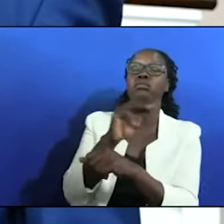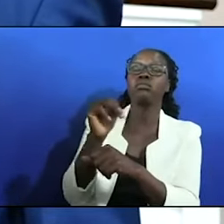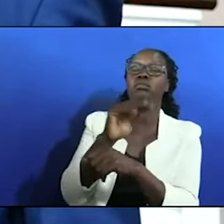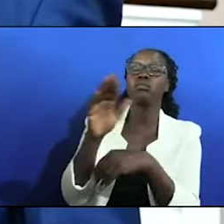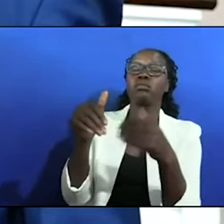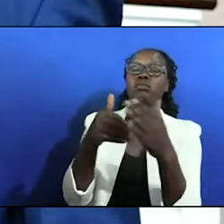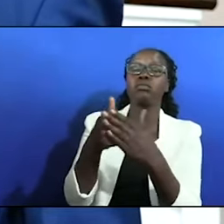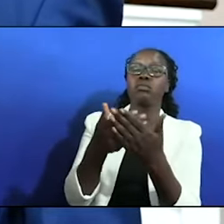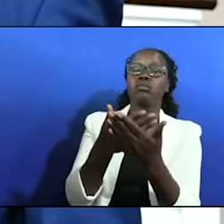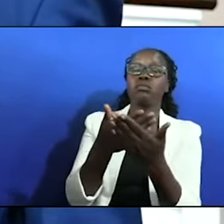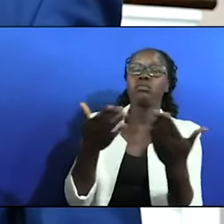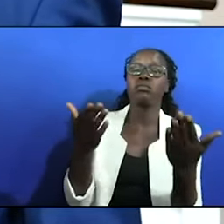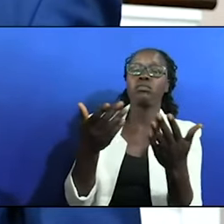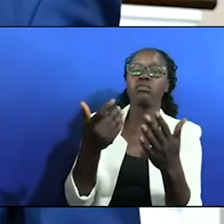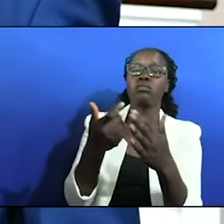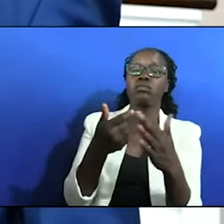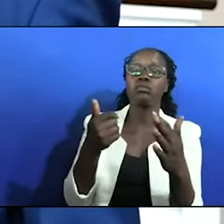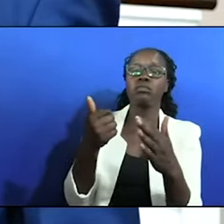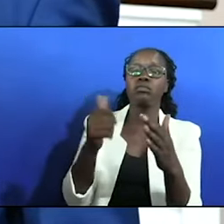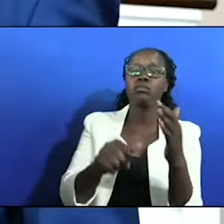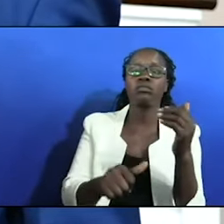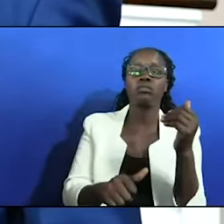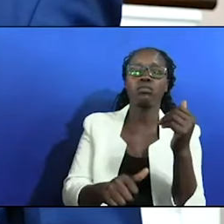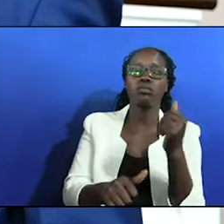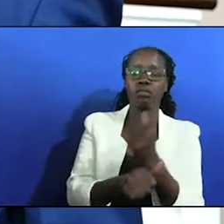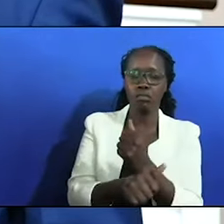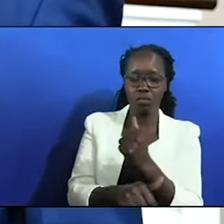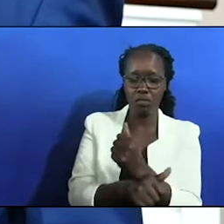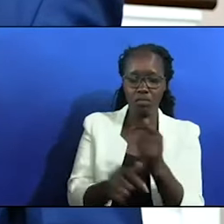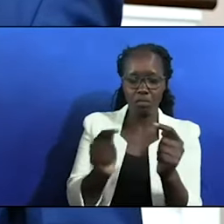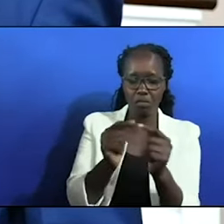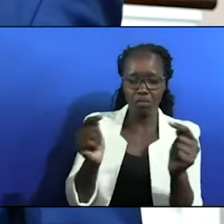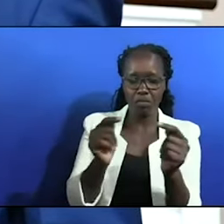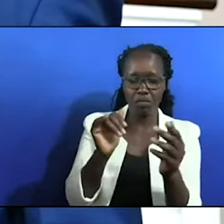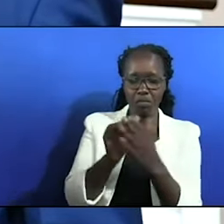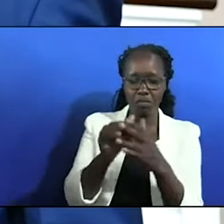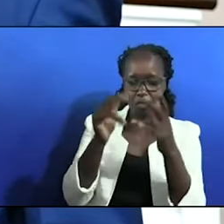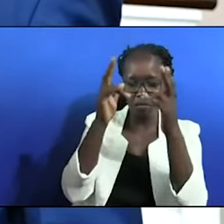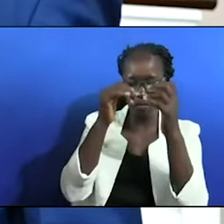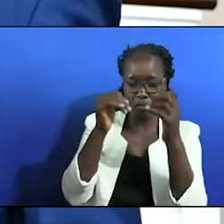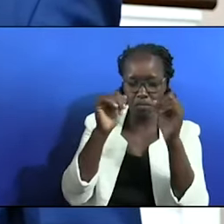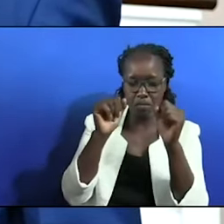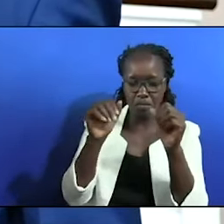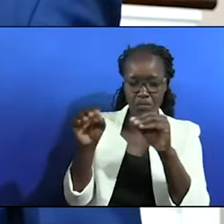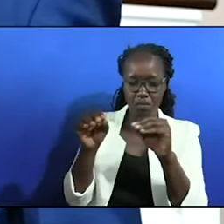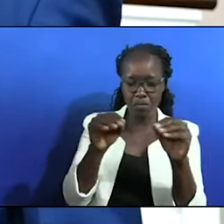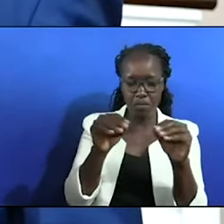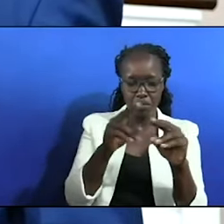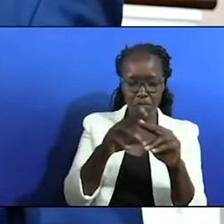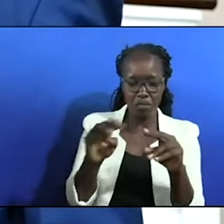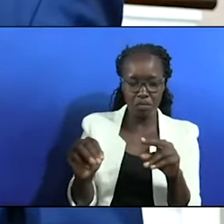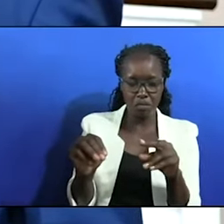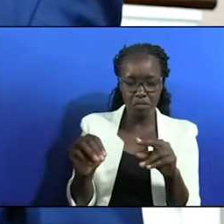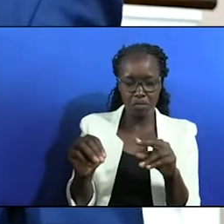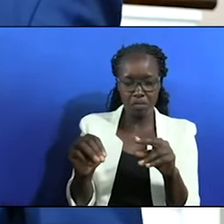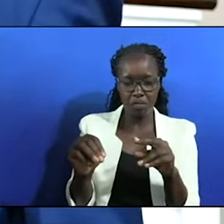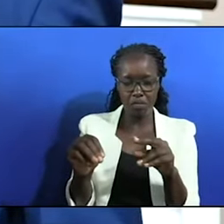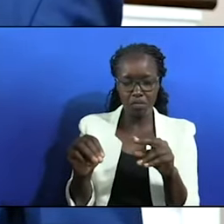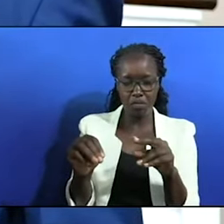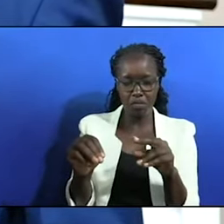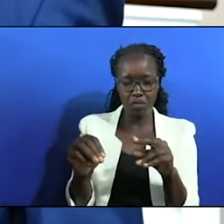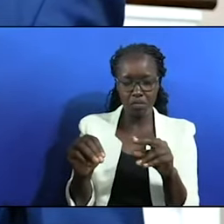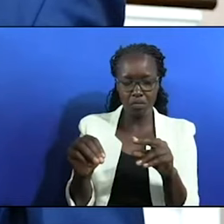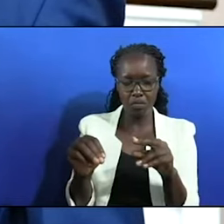in all ways from any harm and danger that the devil may want to put across them. Remove